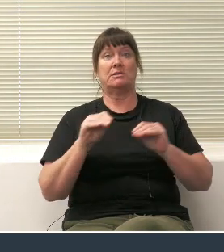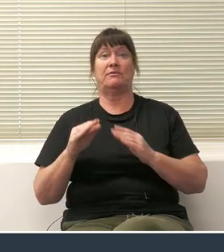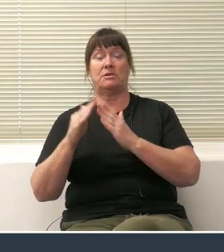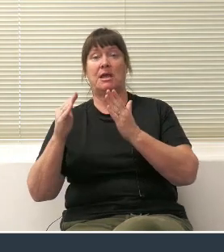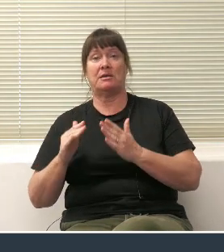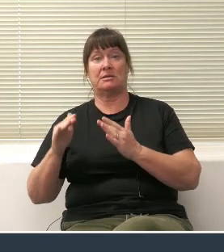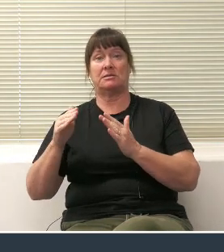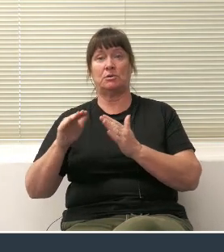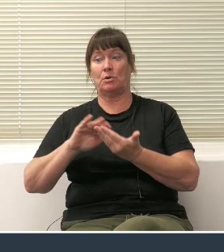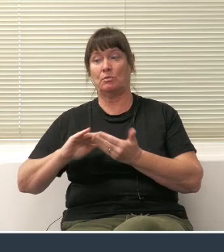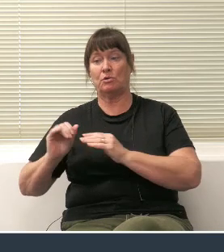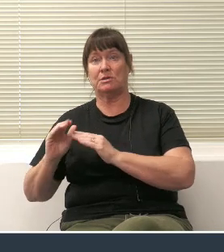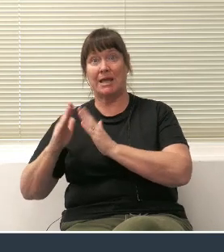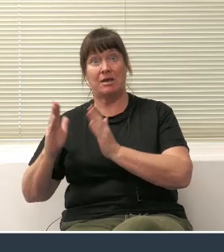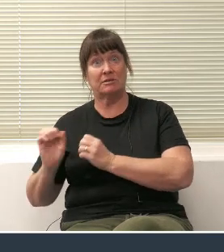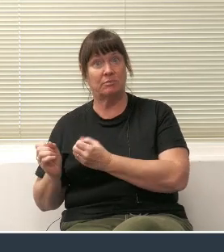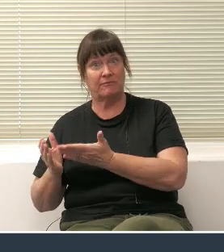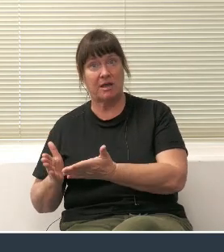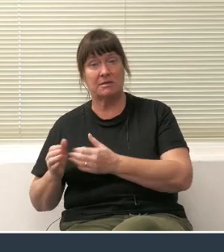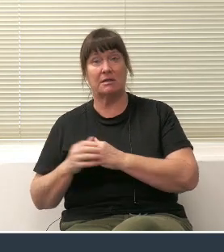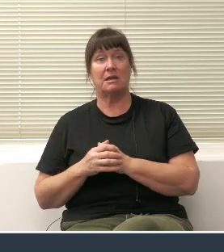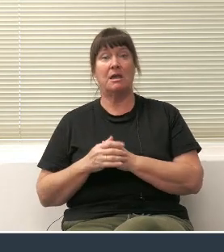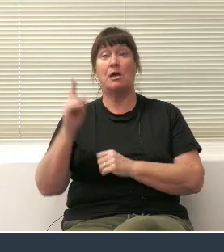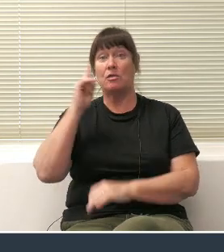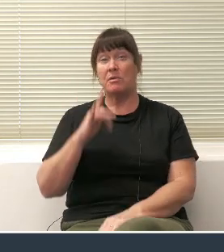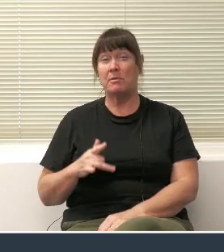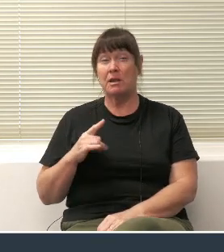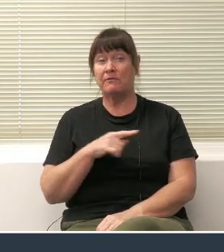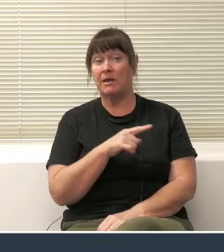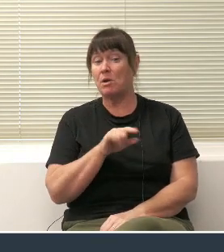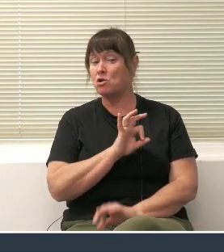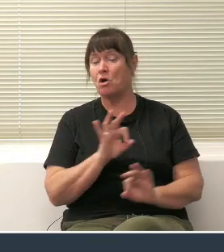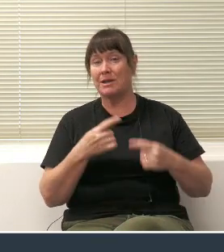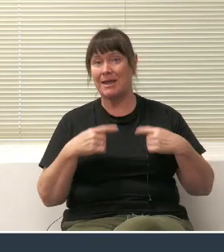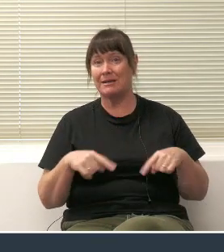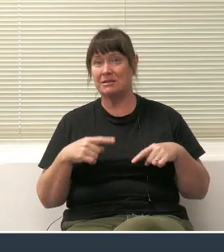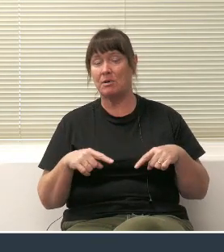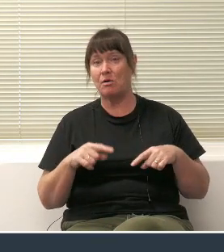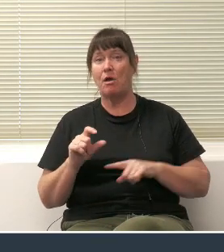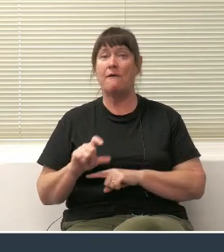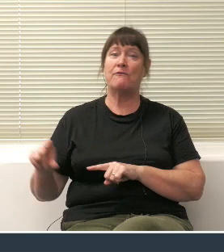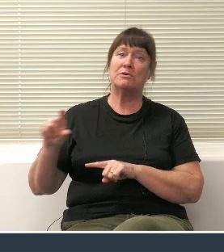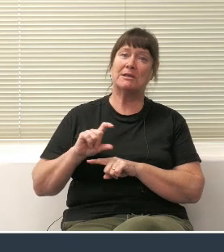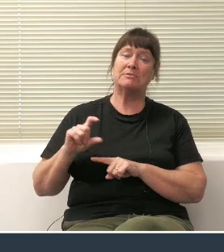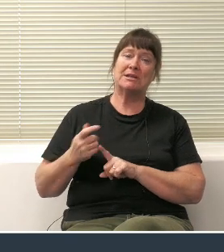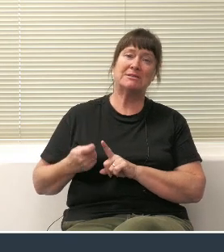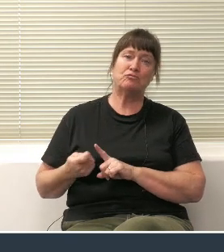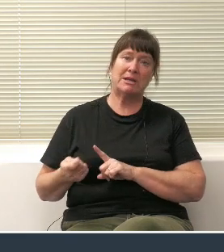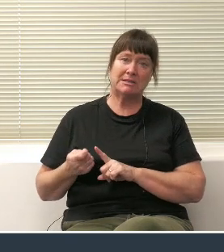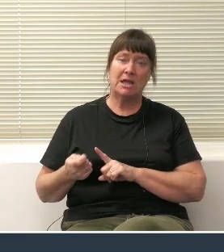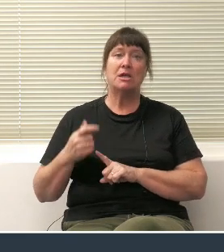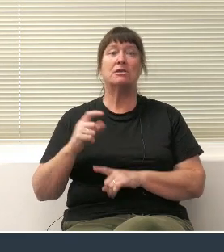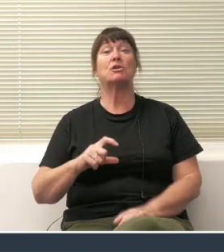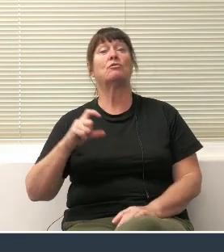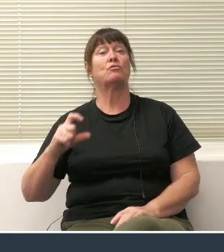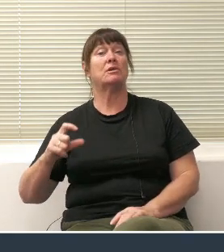a community housing provider. The existing tenants were not eligible for the subsidised rent, so